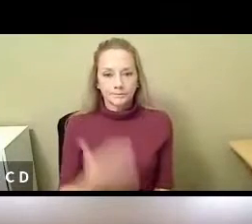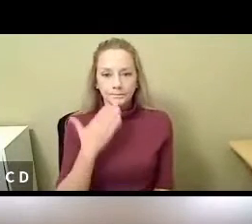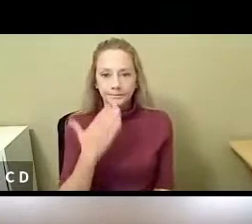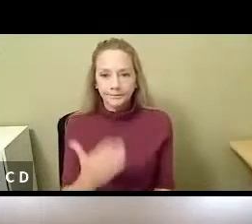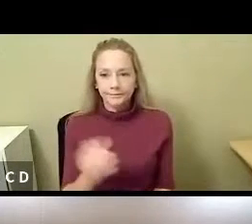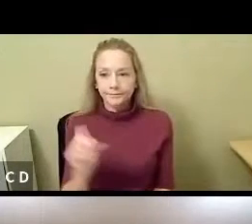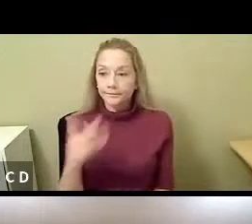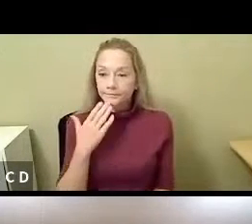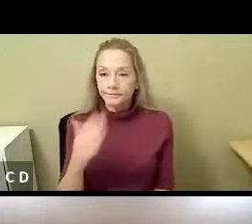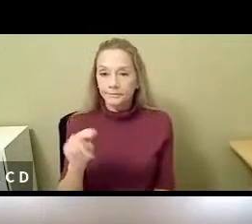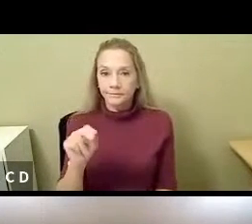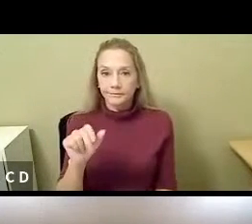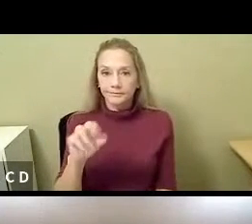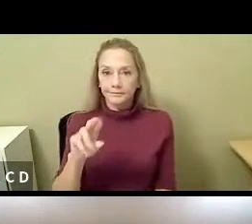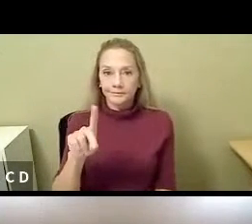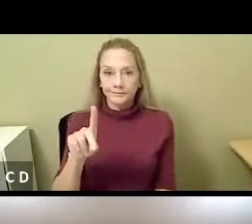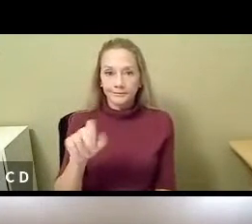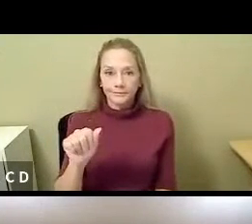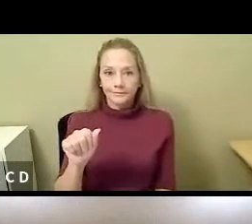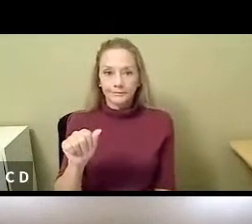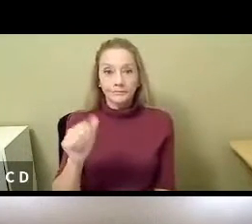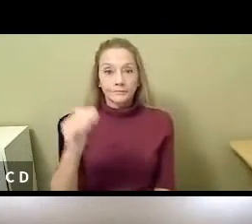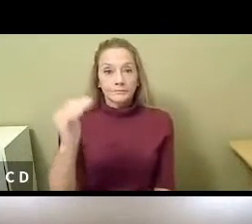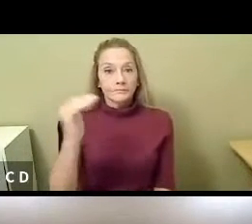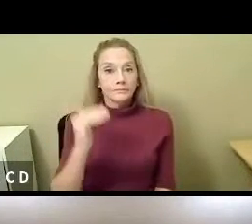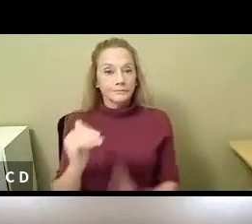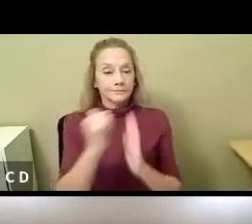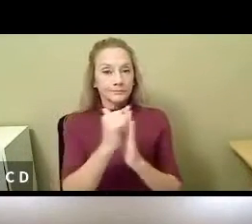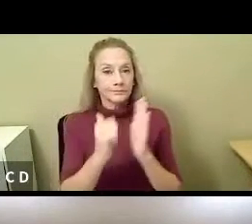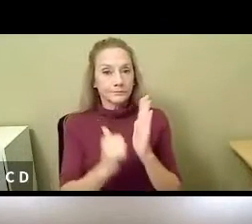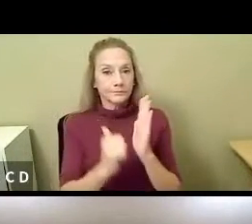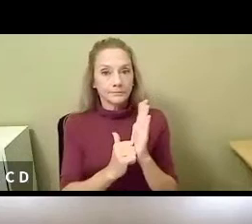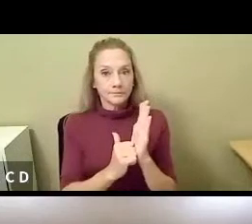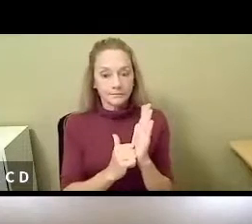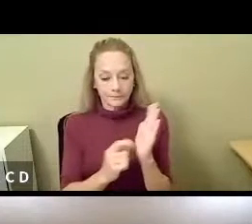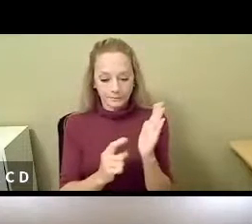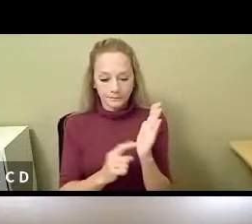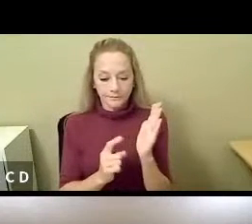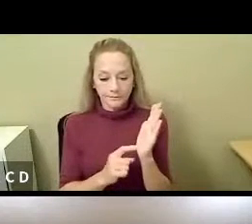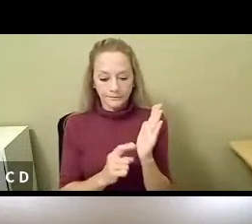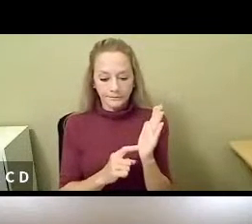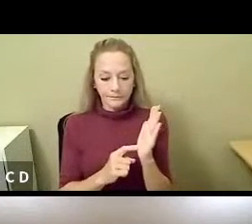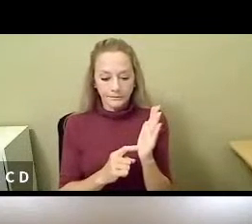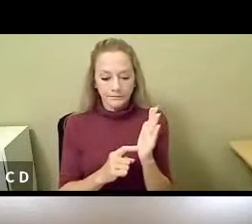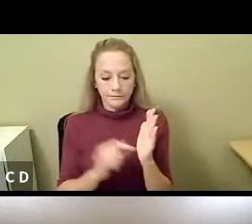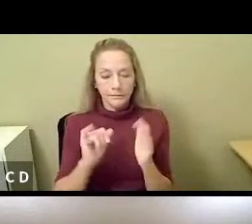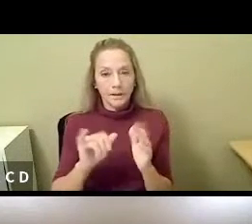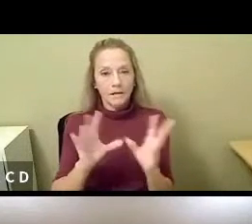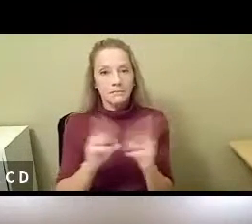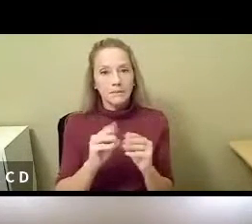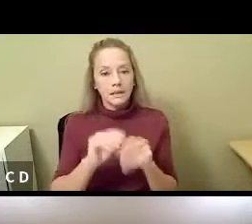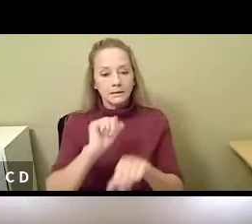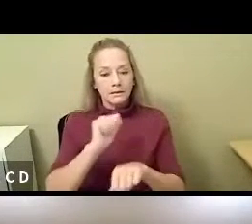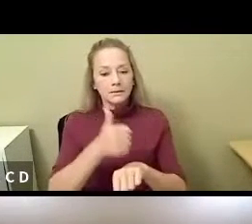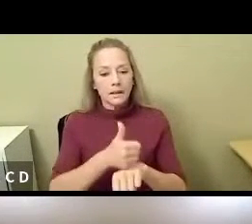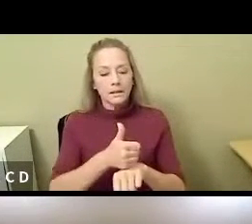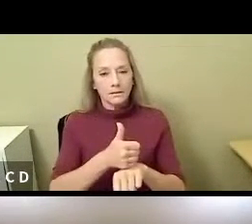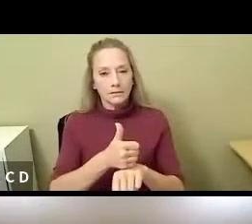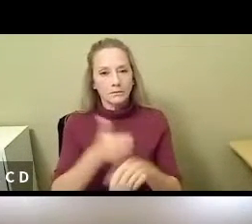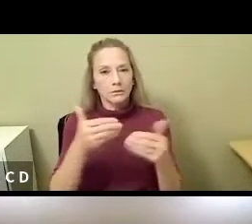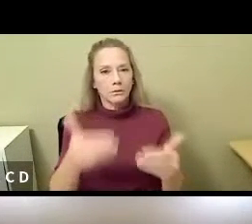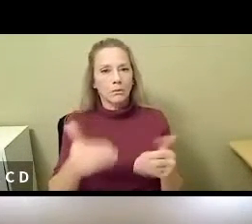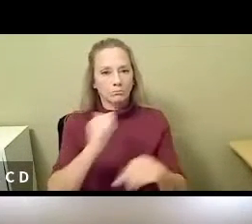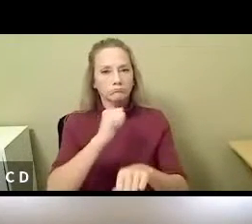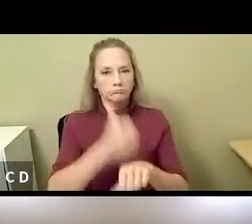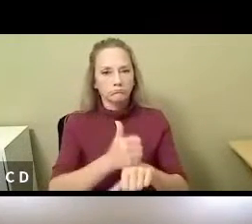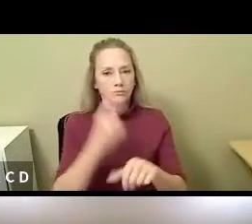Great, thanks, Narda. Next on our agenda is setting the meeting schedule for the rest of the year.